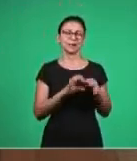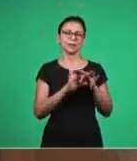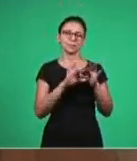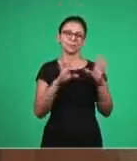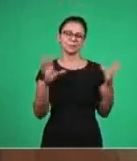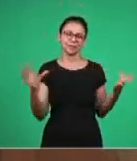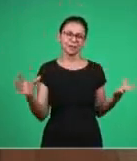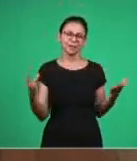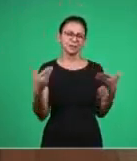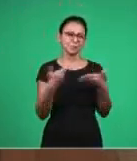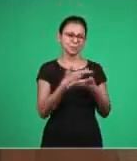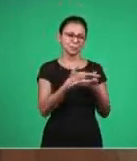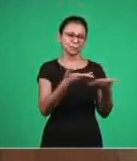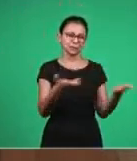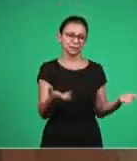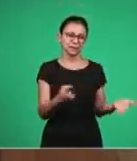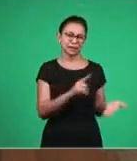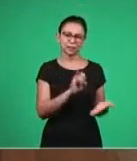that have used,